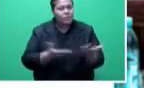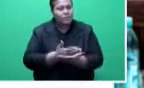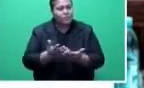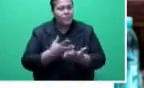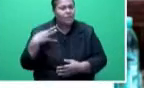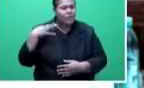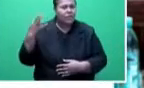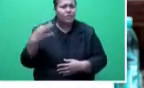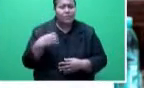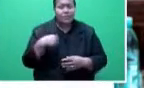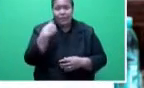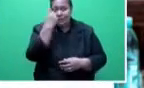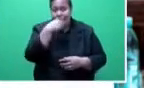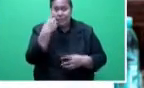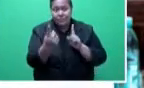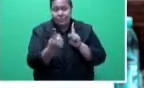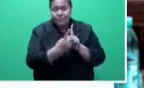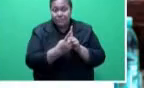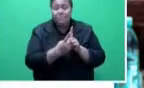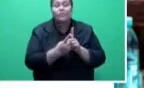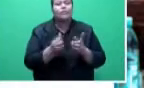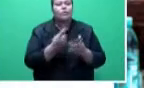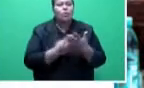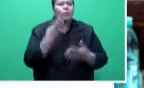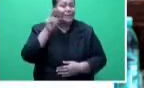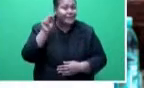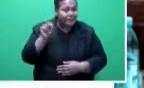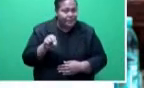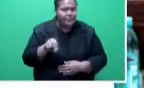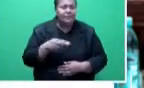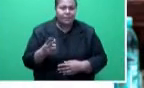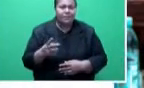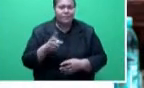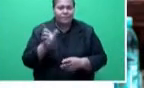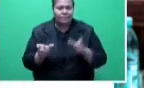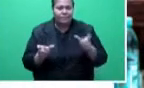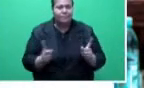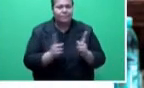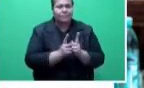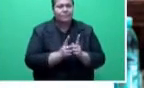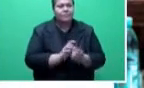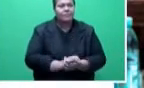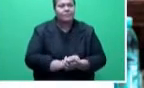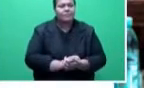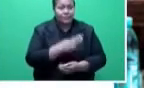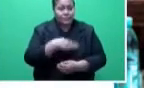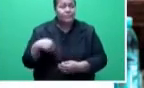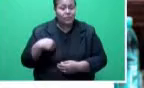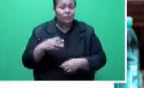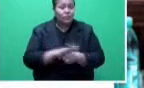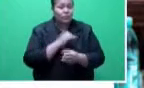face-to-face meetings were only held where necessary. Mr. Speaker, sir, the Ministry, in ensuring fast turnaround time